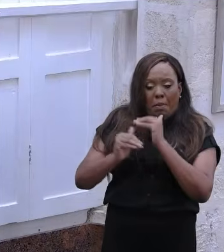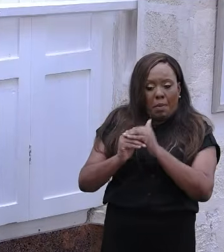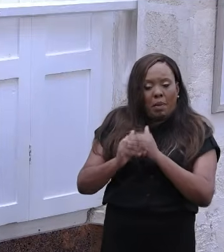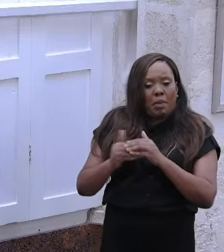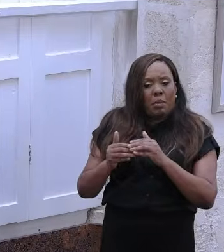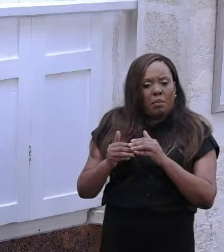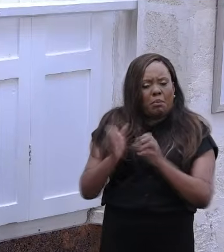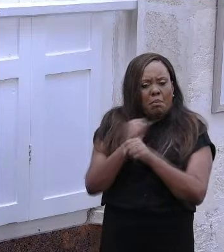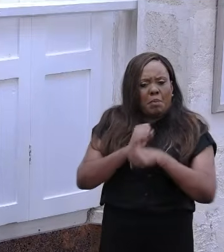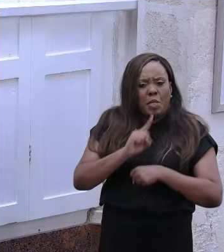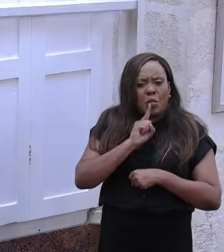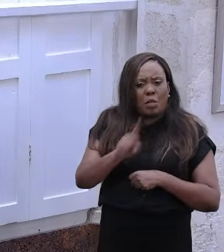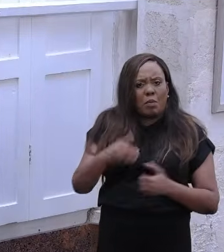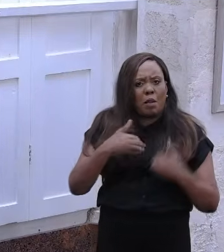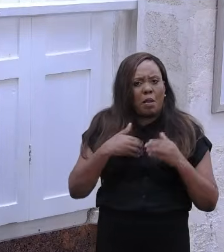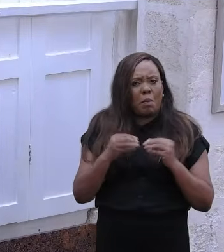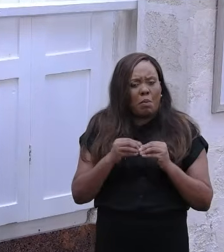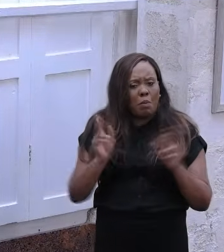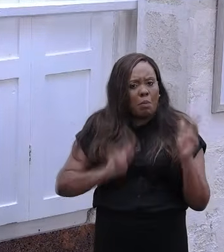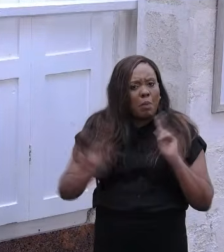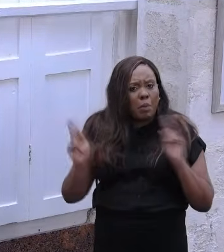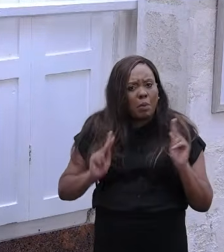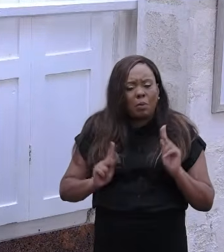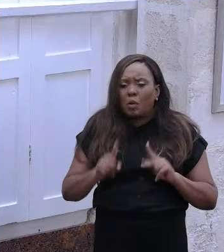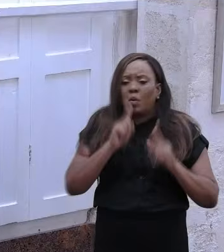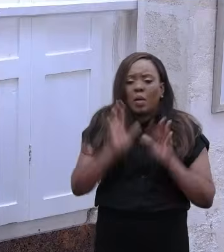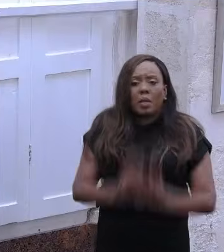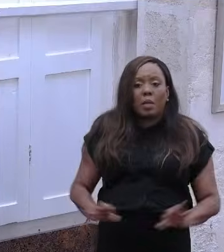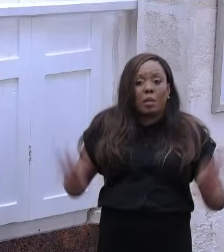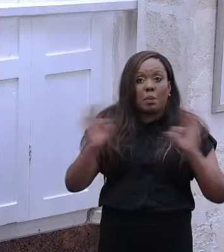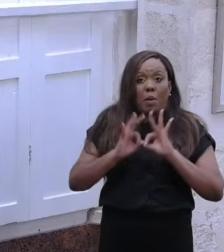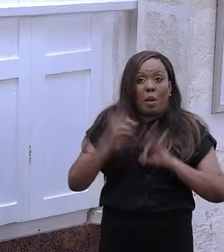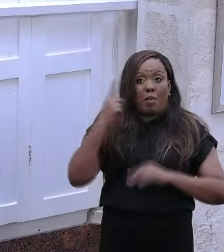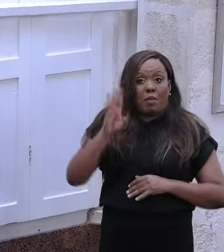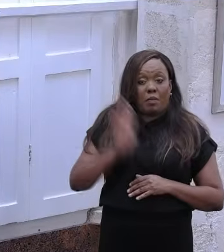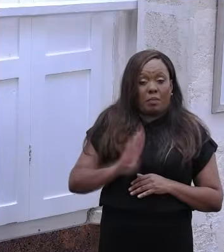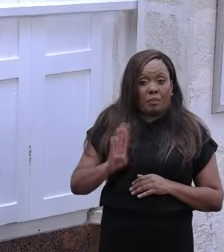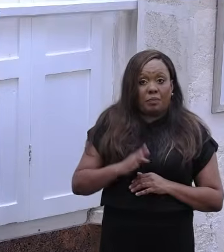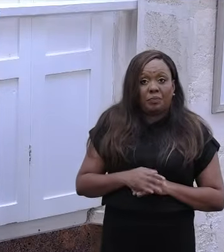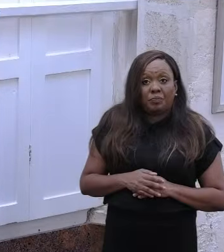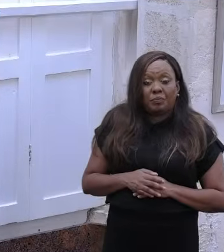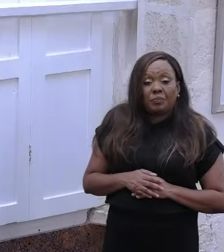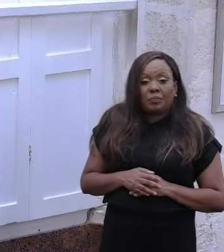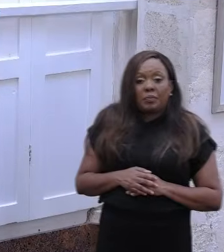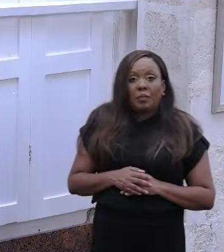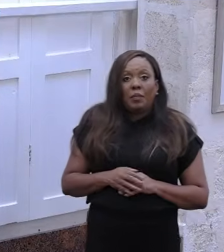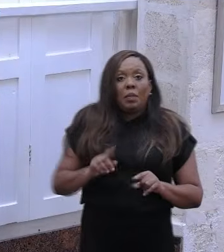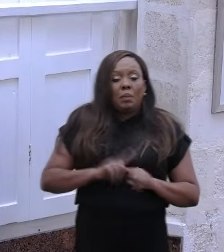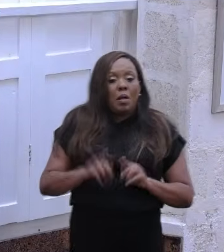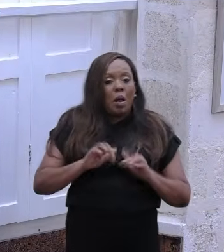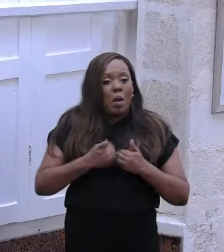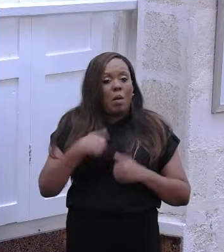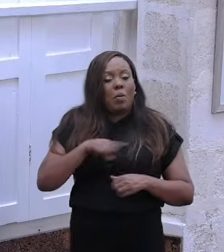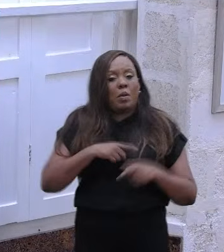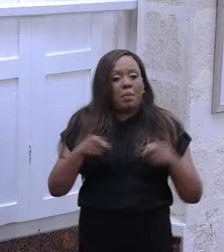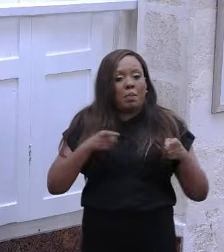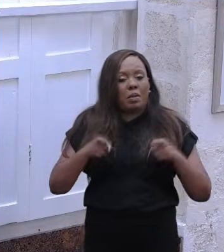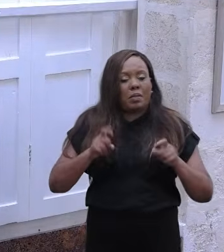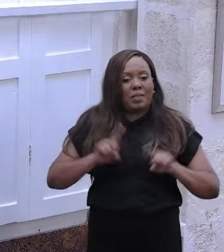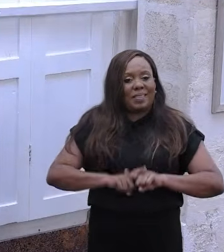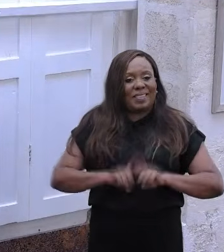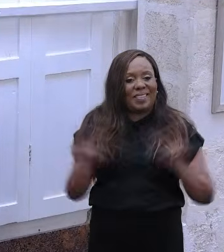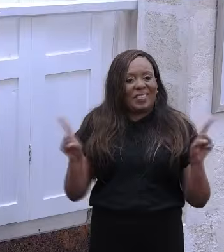very important for small nations like ours. Managing it, though, is a different thing. And that is